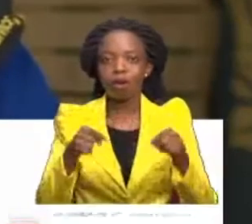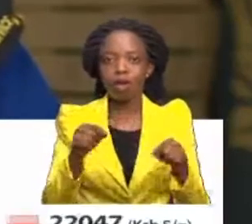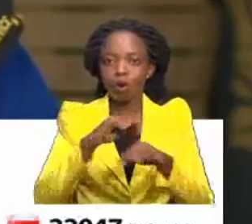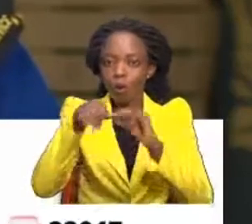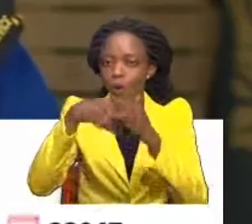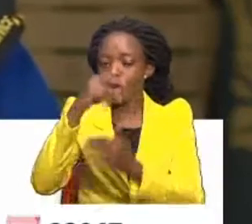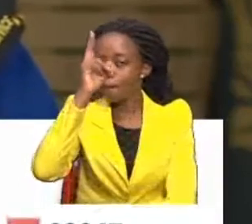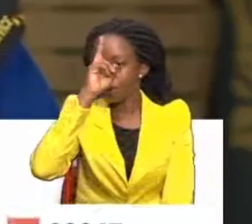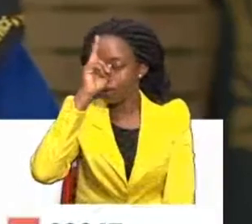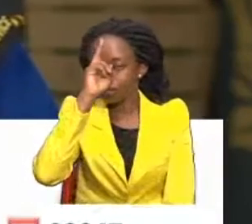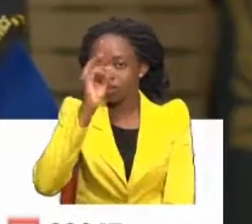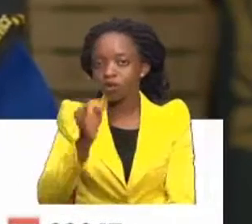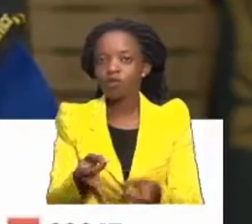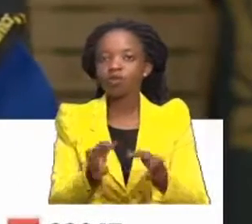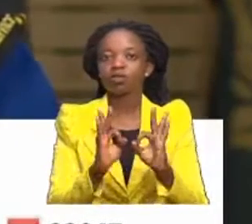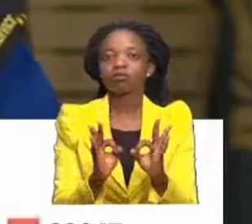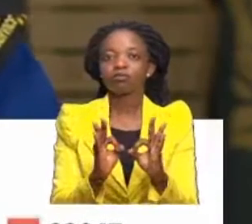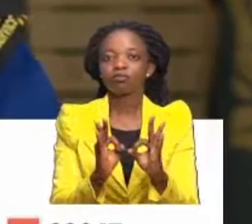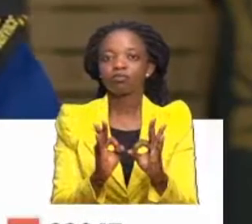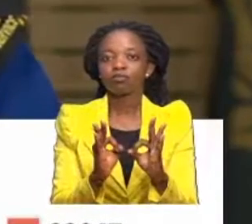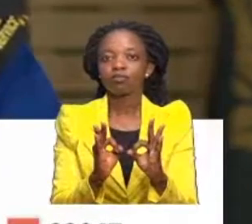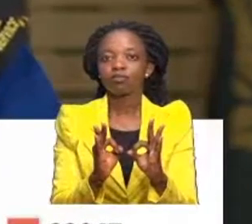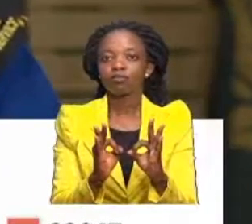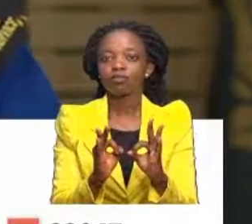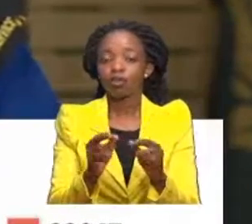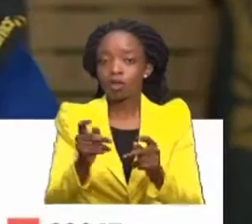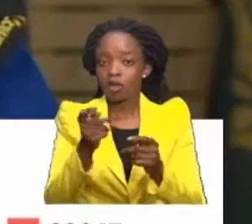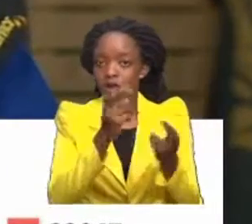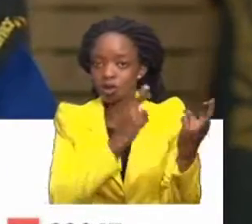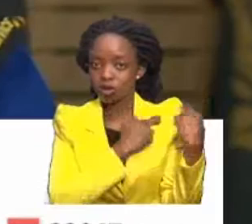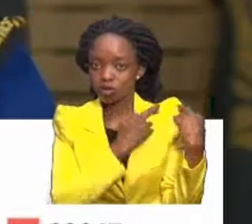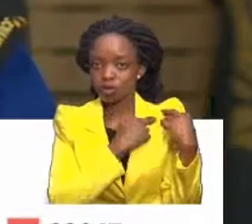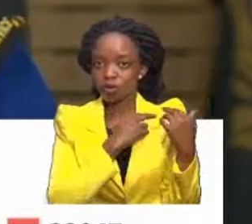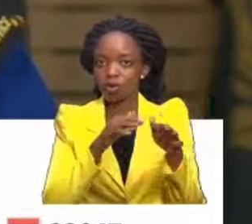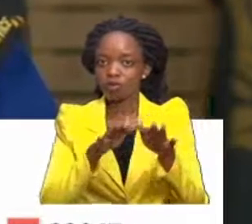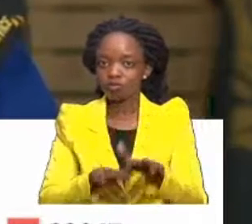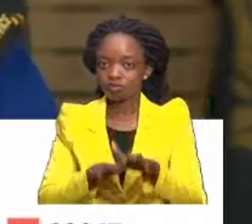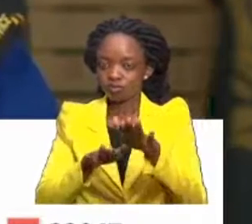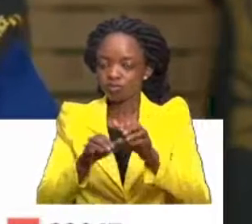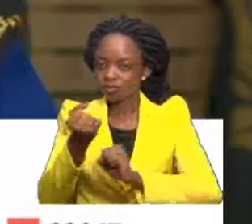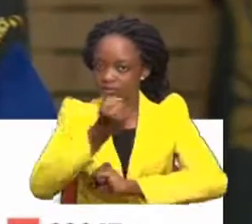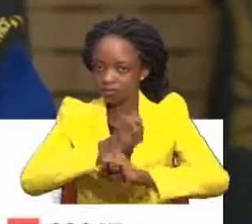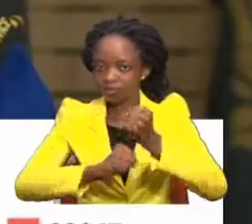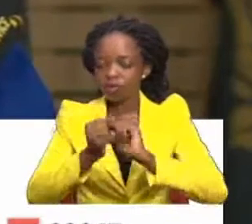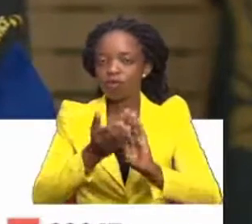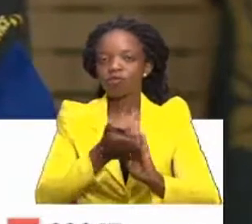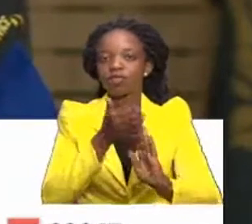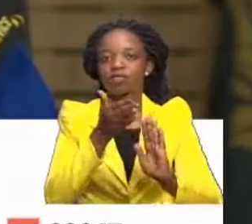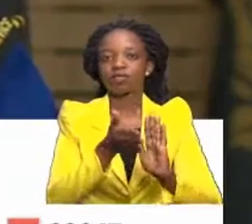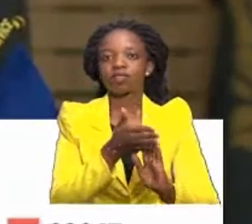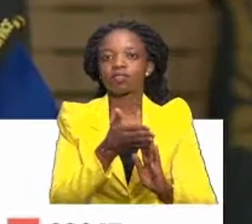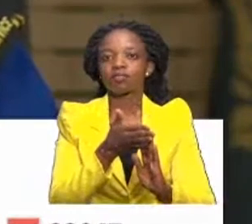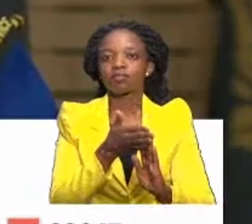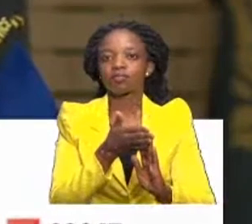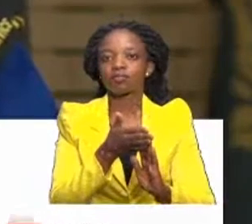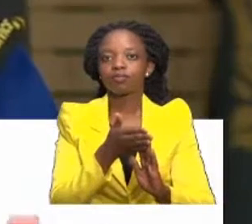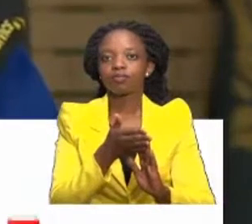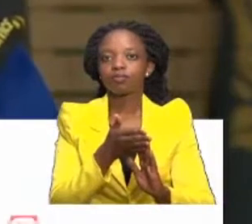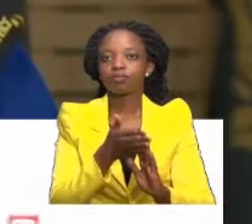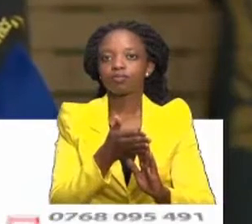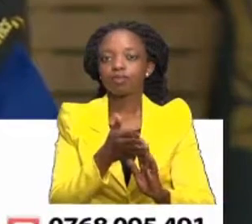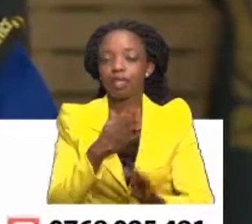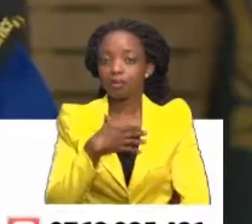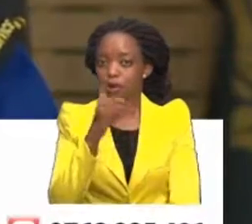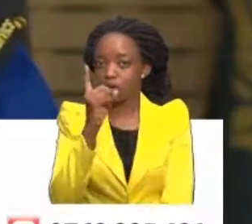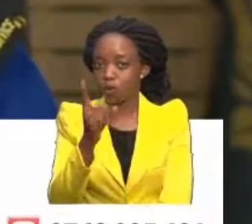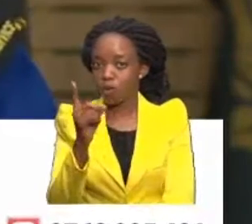police officers manning the traffic to take action immediately. So I'm warning